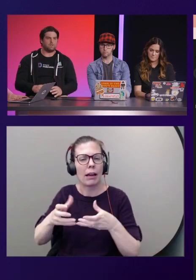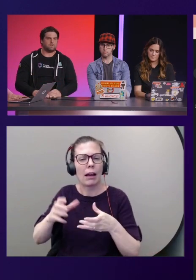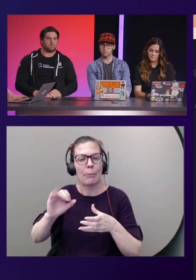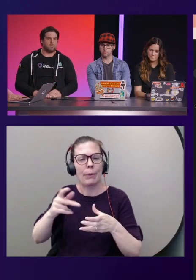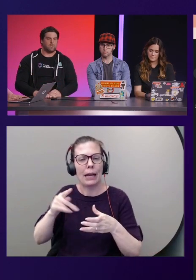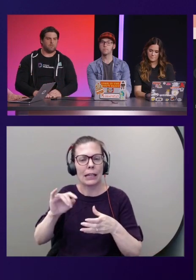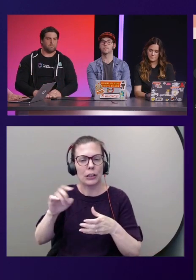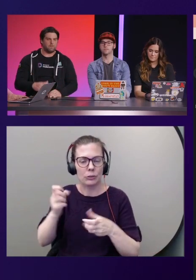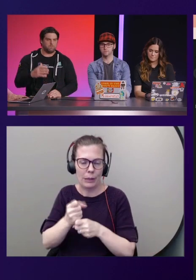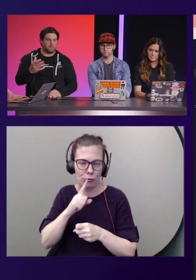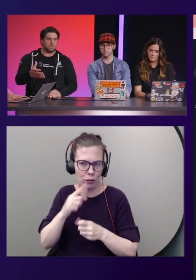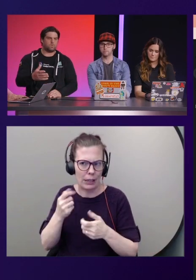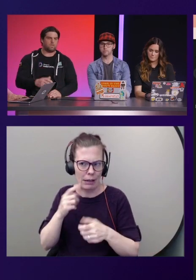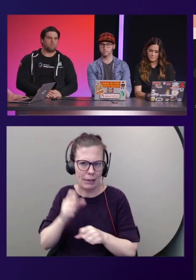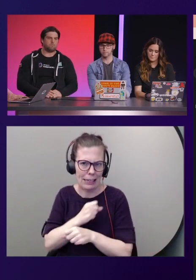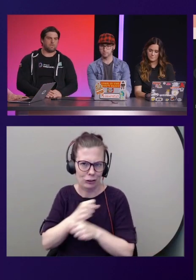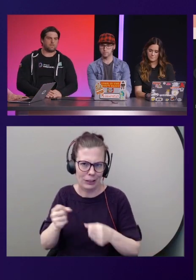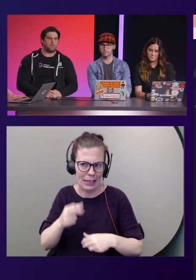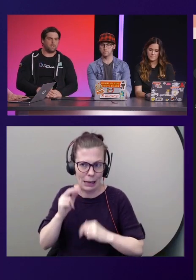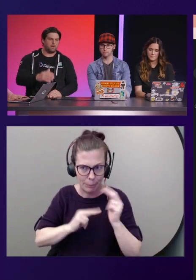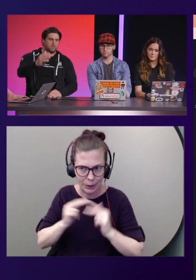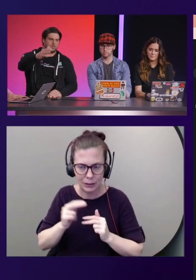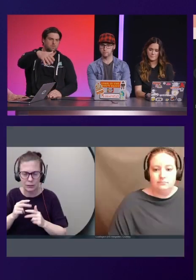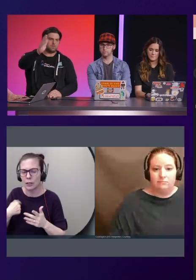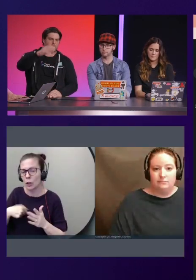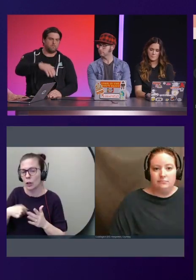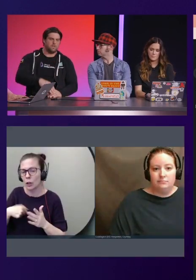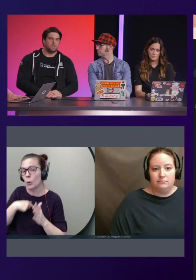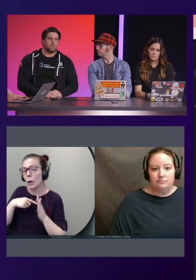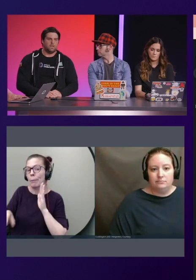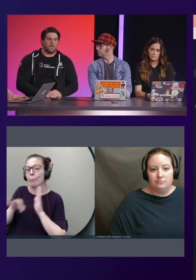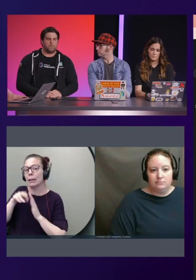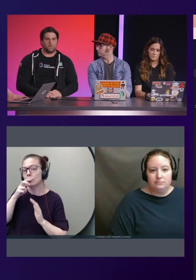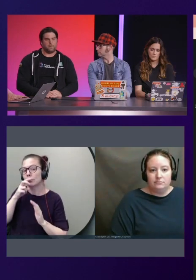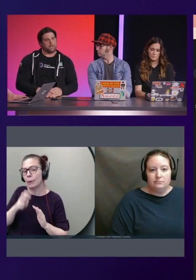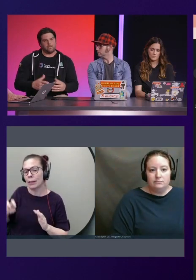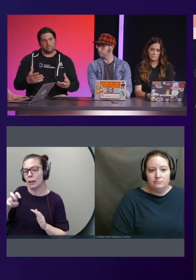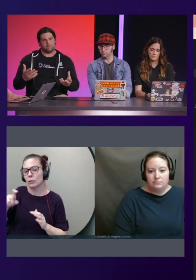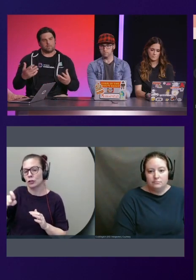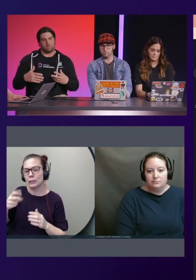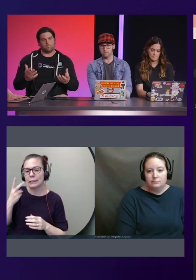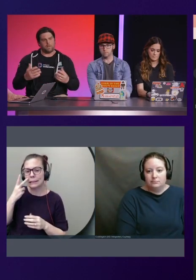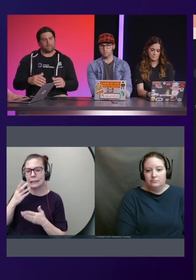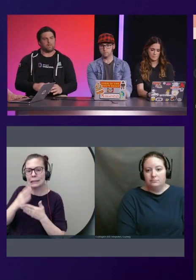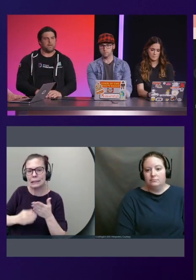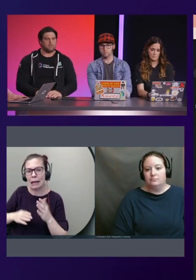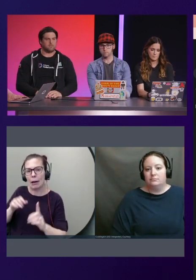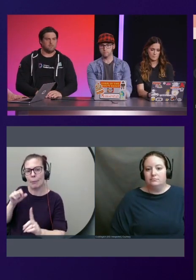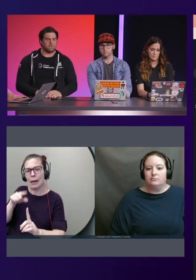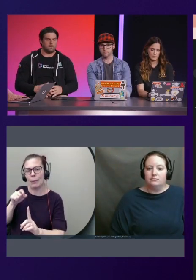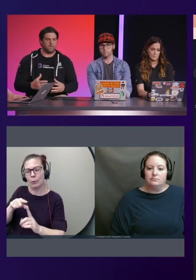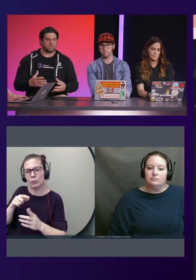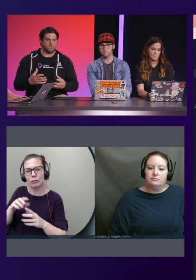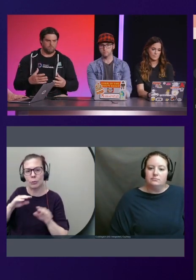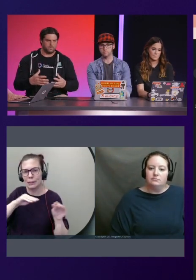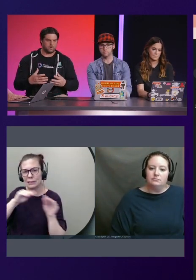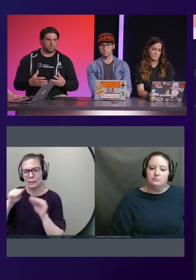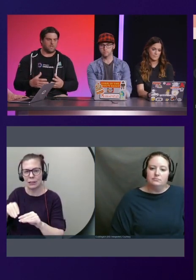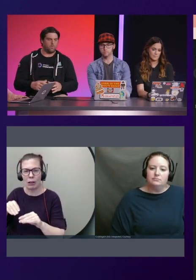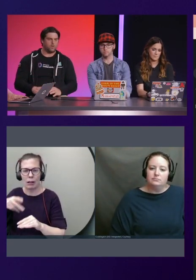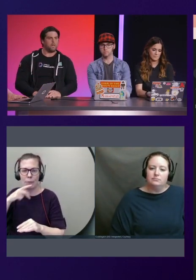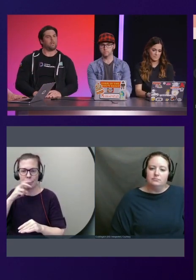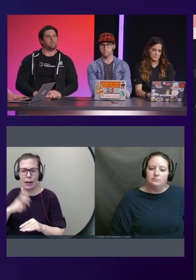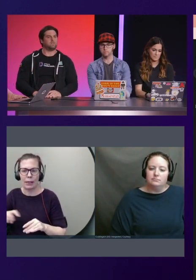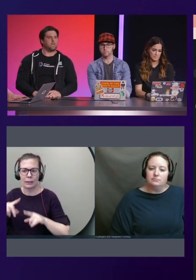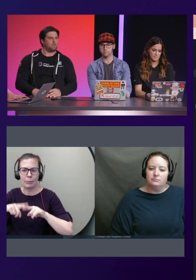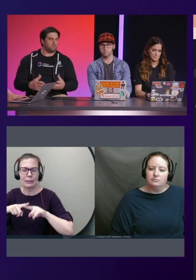those packages. And because we selected Python, you should see some output about it installing Python dependencies, and then eventually producing